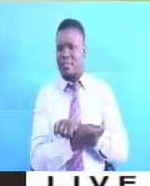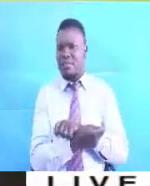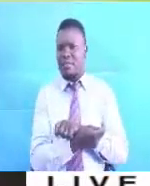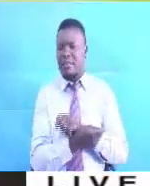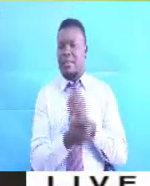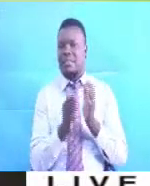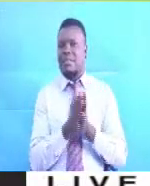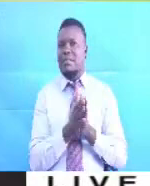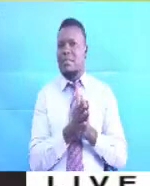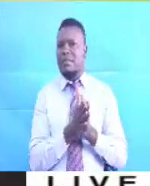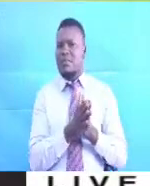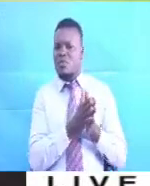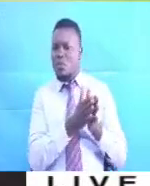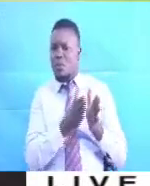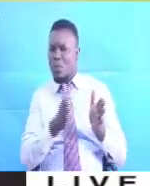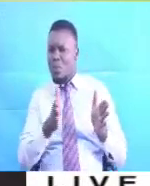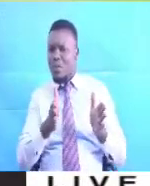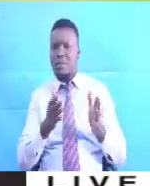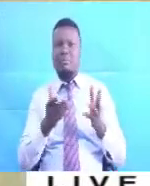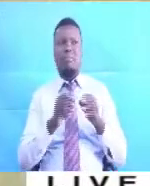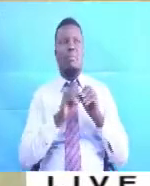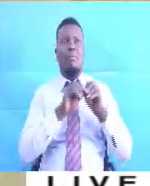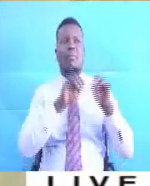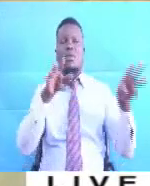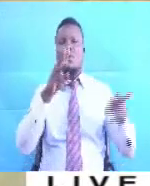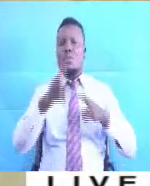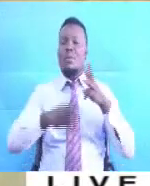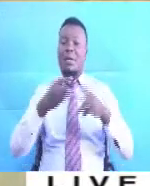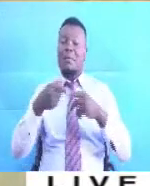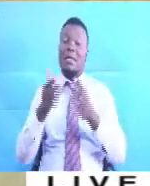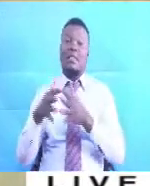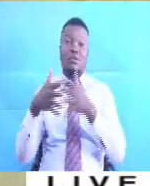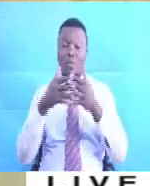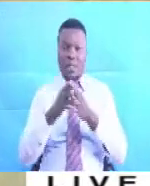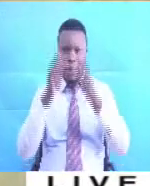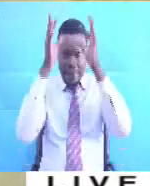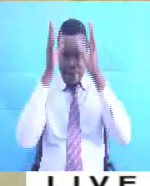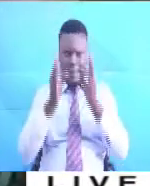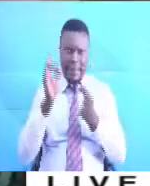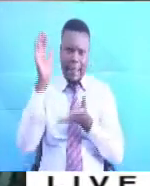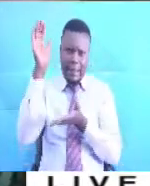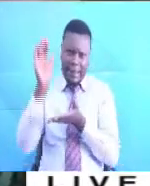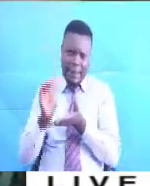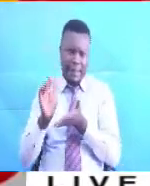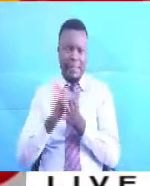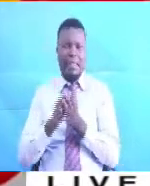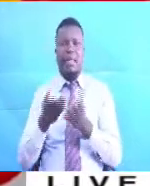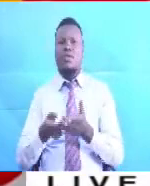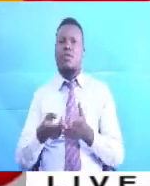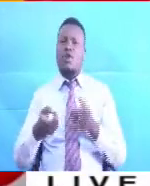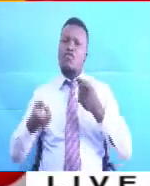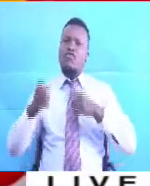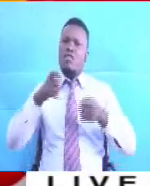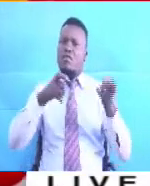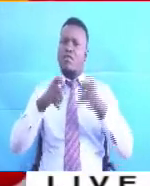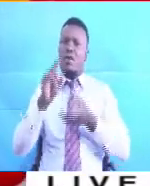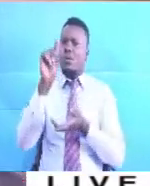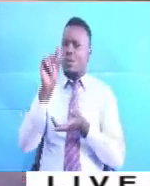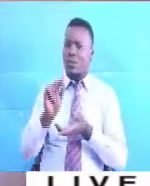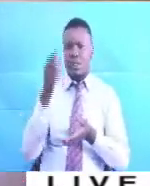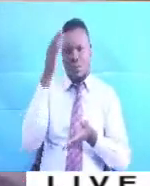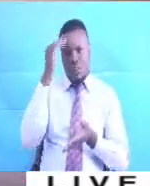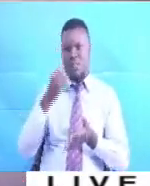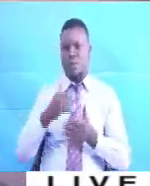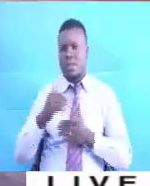are closely watched around the world as the U.S. drives a global shift after years of low interest rates that followed the